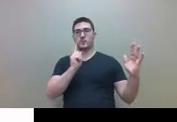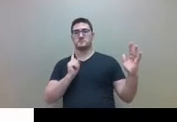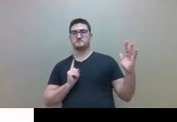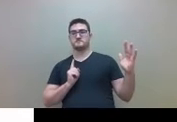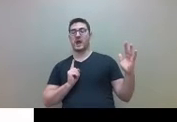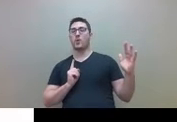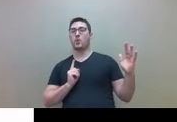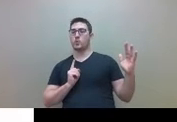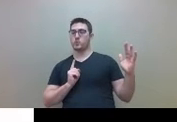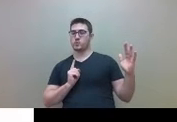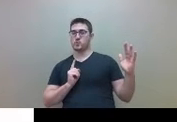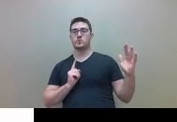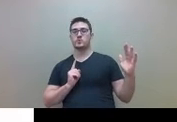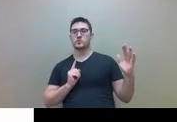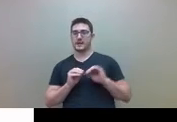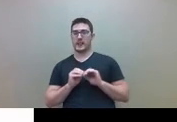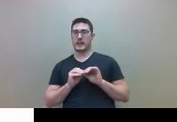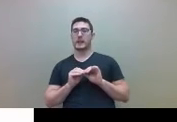biggie.